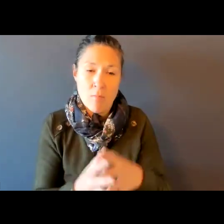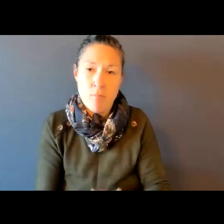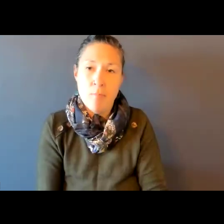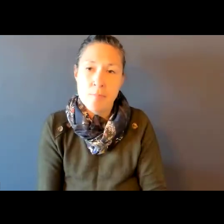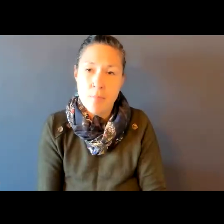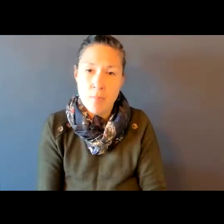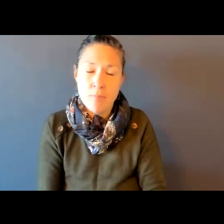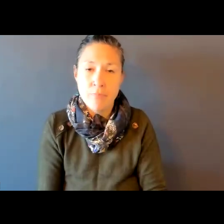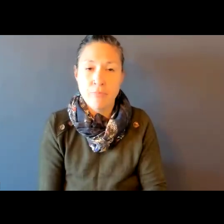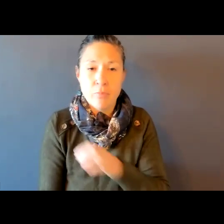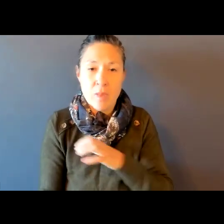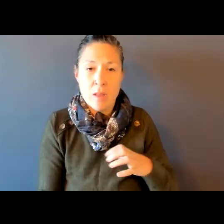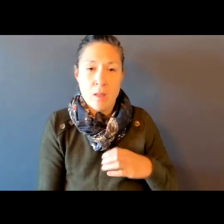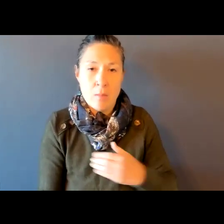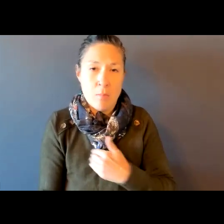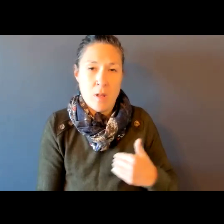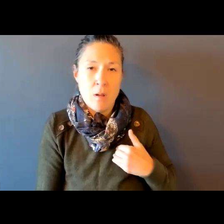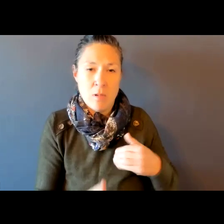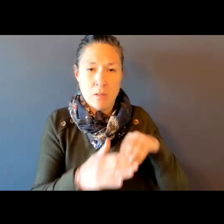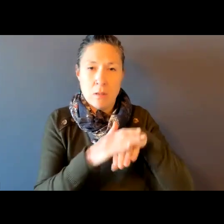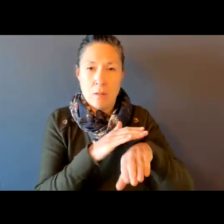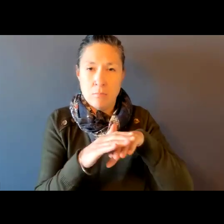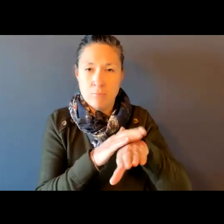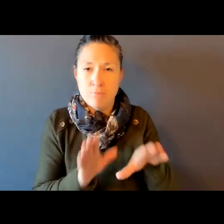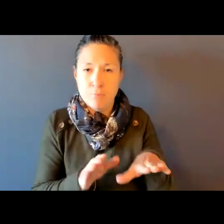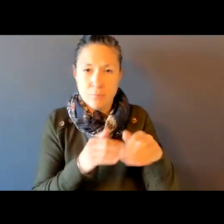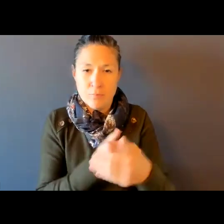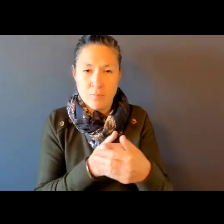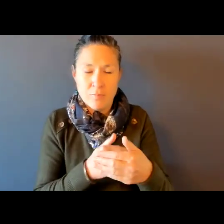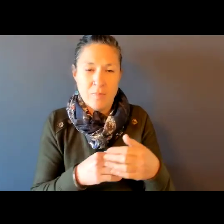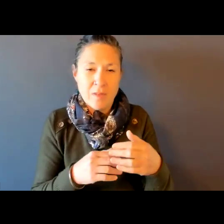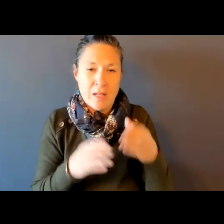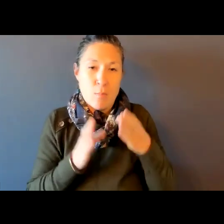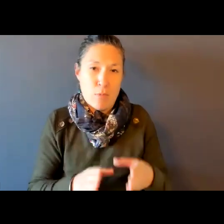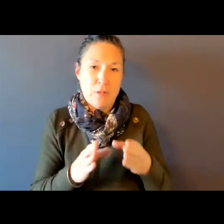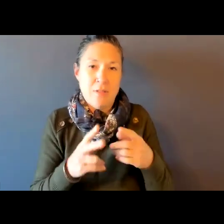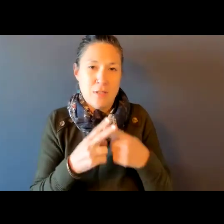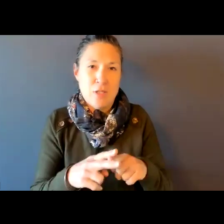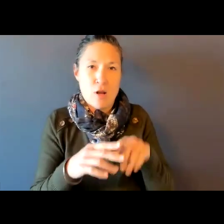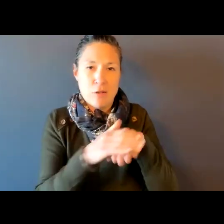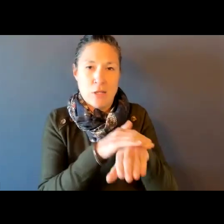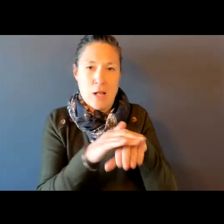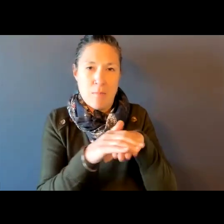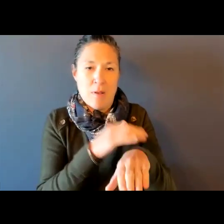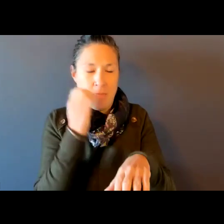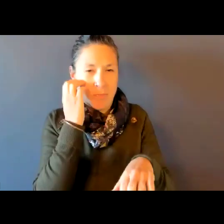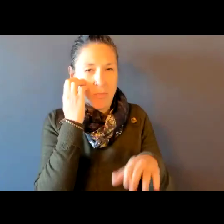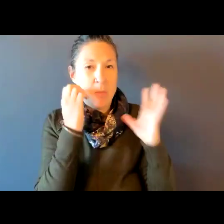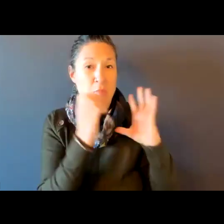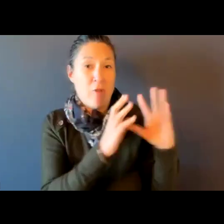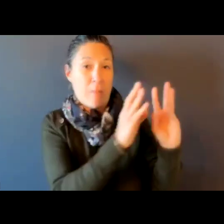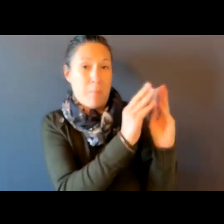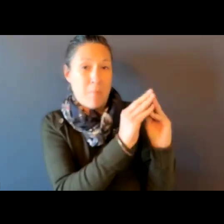Council members are beginning to trickle in. Or in person, I should say, council members are coming back down. We'll get started shortly.